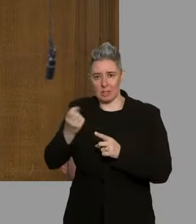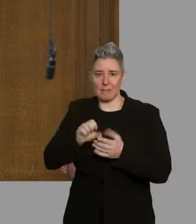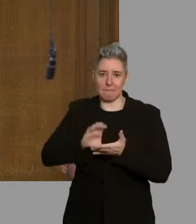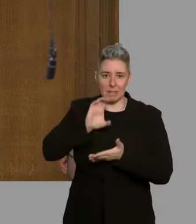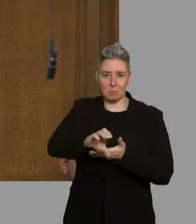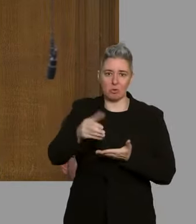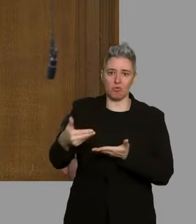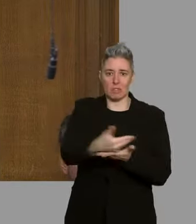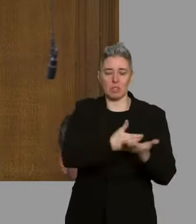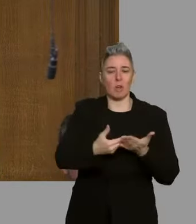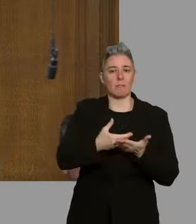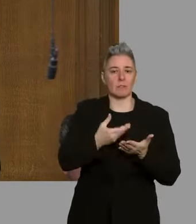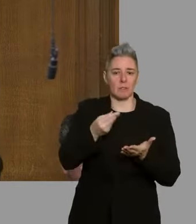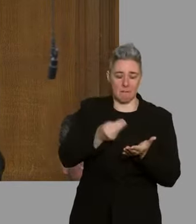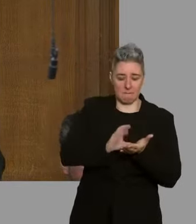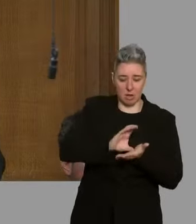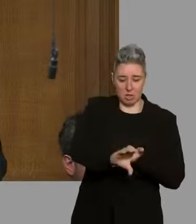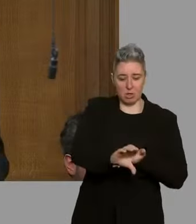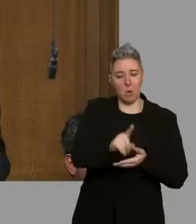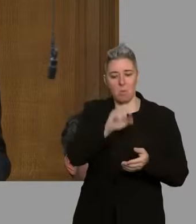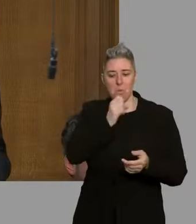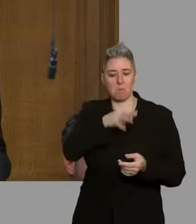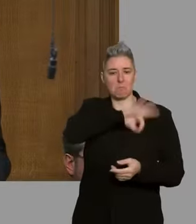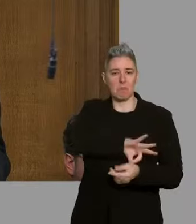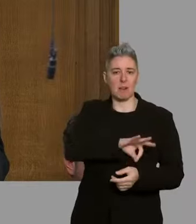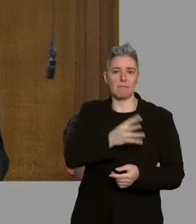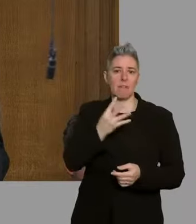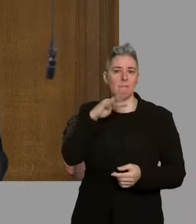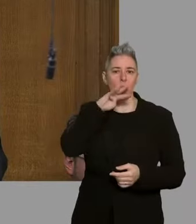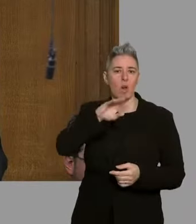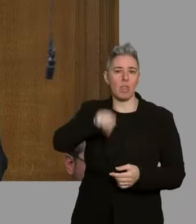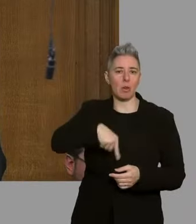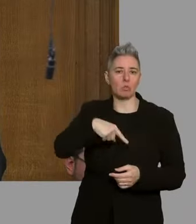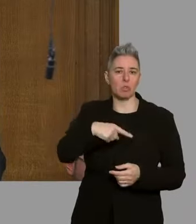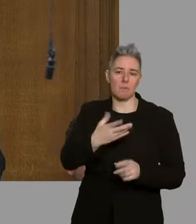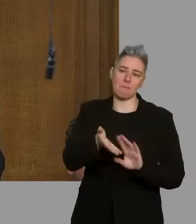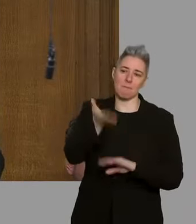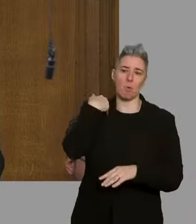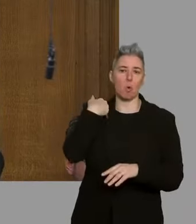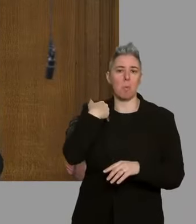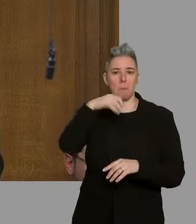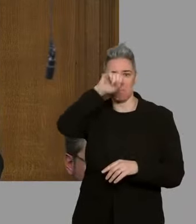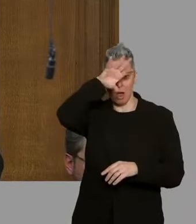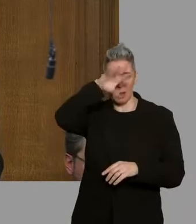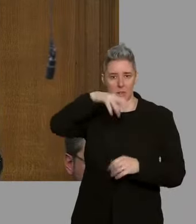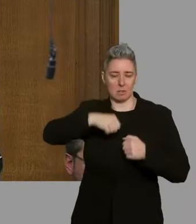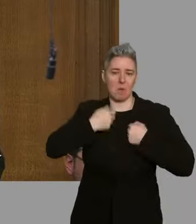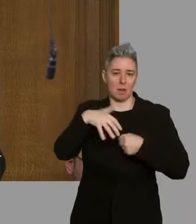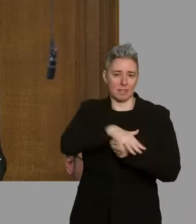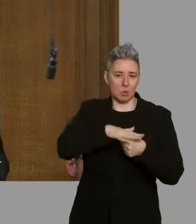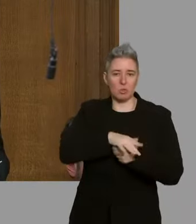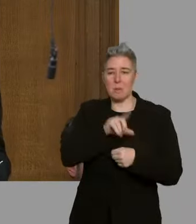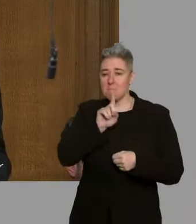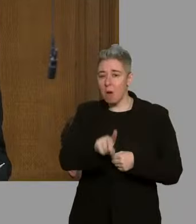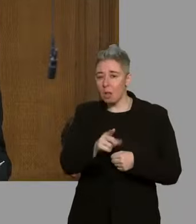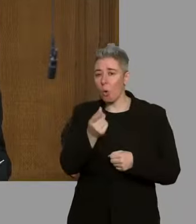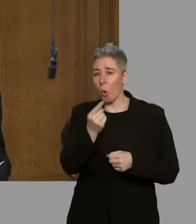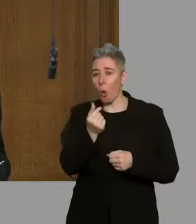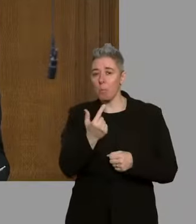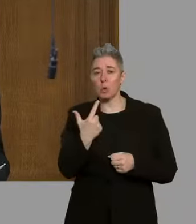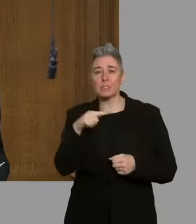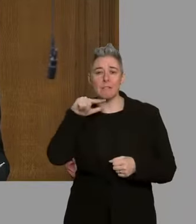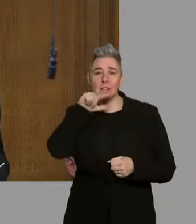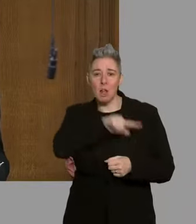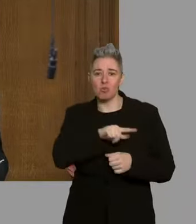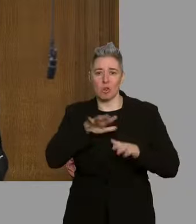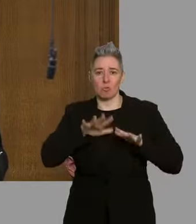were excluded. Will the Prime Minister correct this injustice and ensure BC SSS beneficiaries, many now elderly and